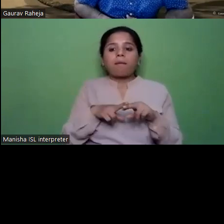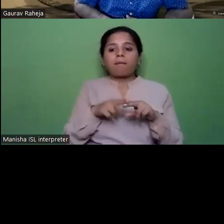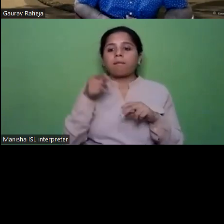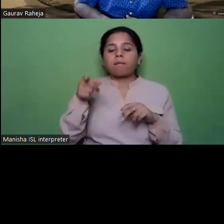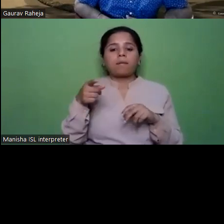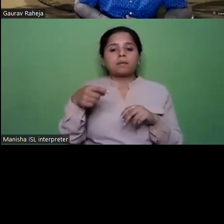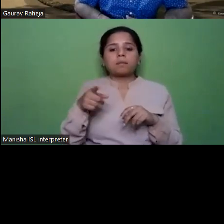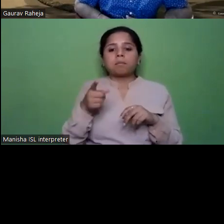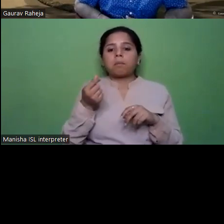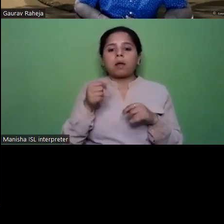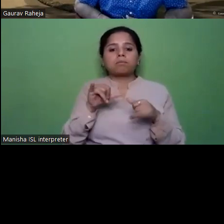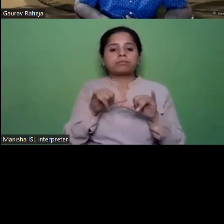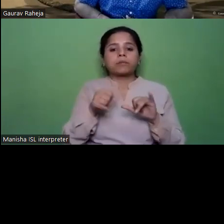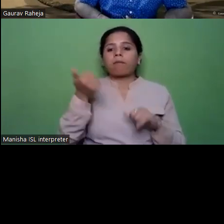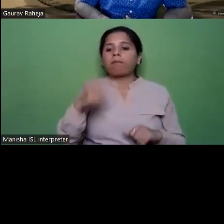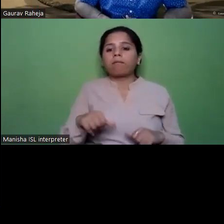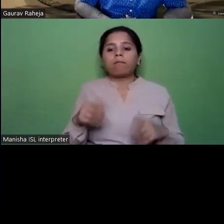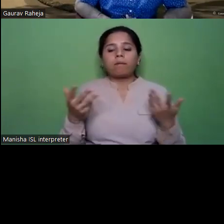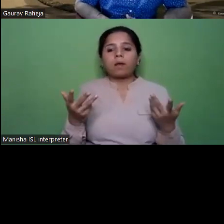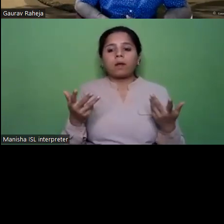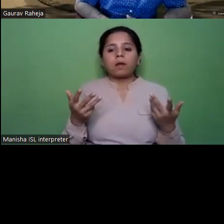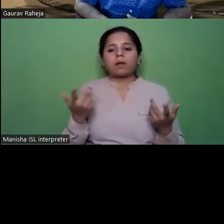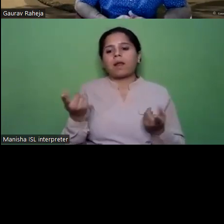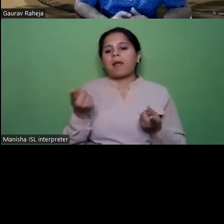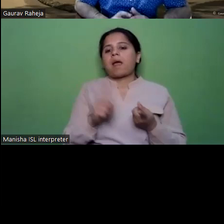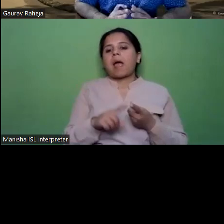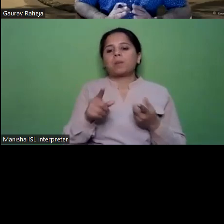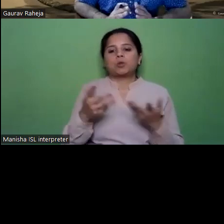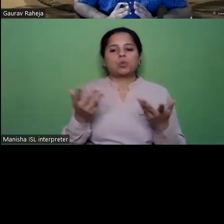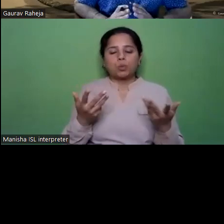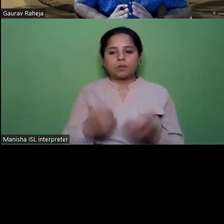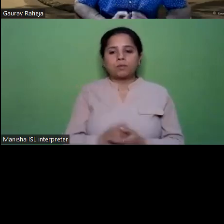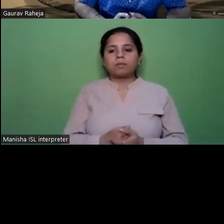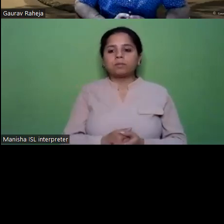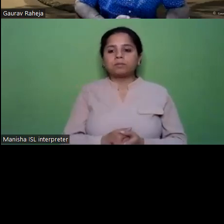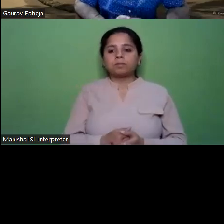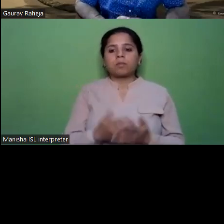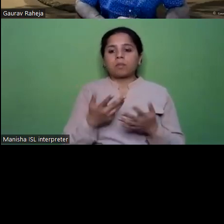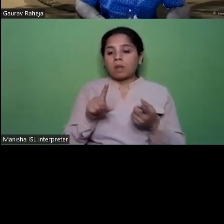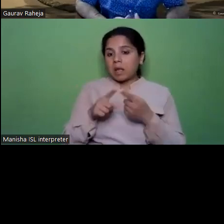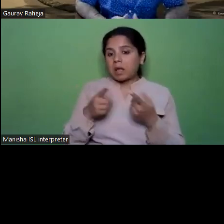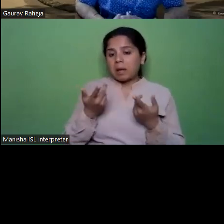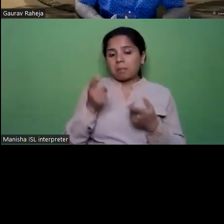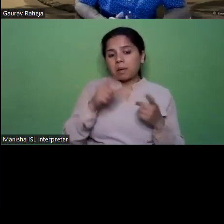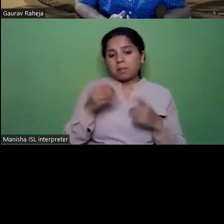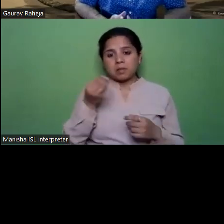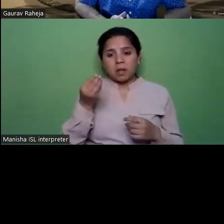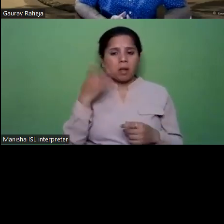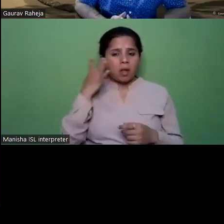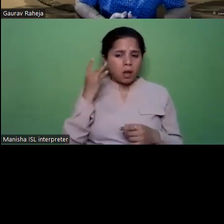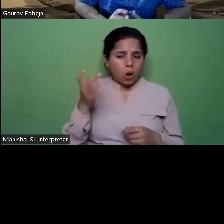afford? So what happens is, either in ignorance or by